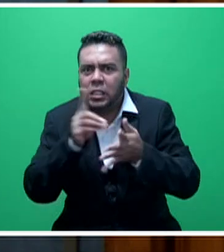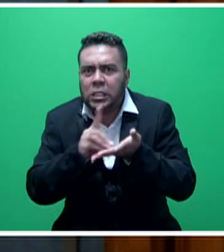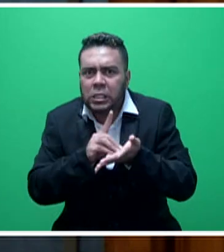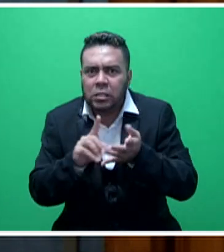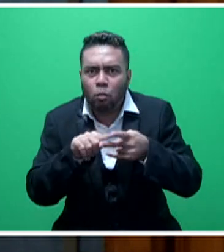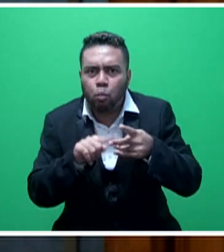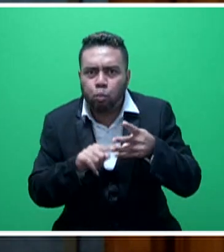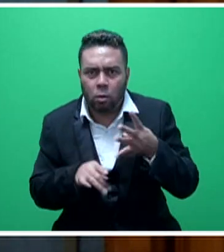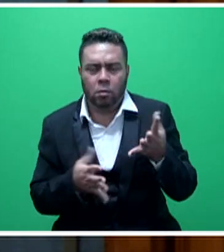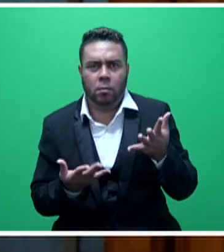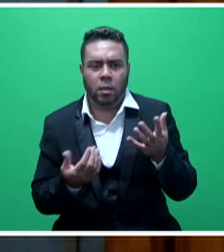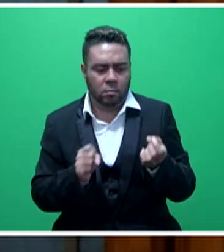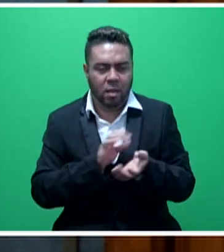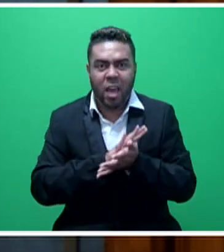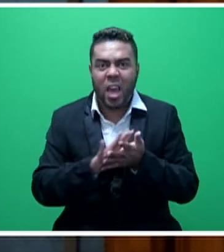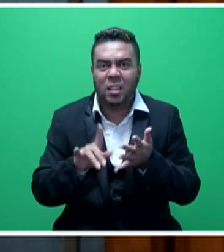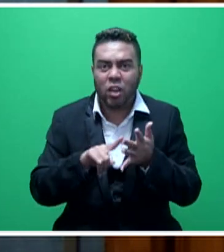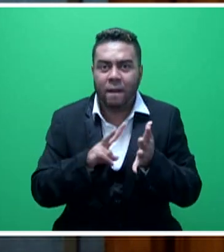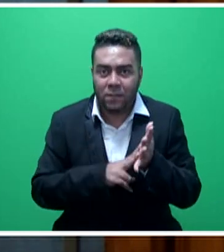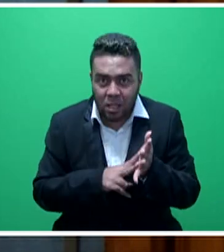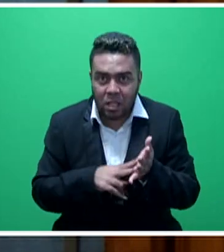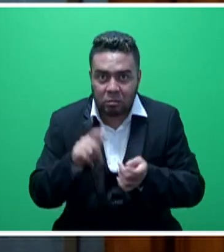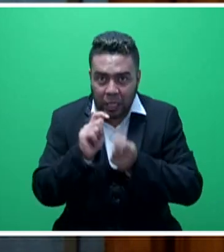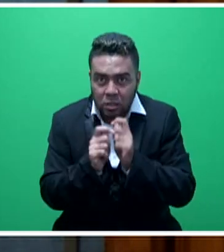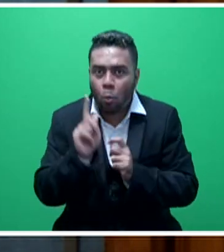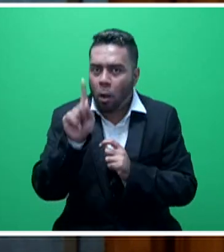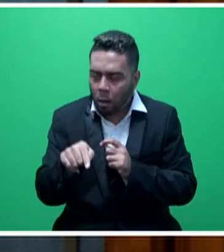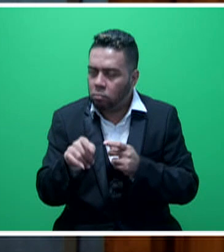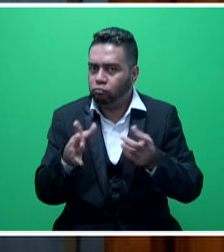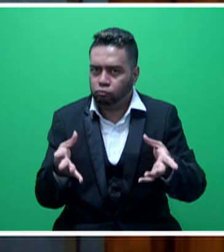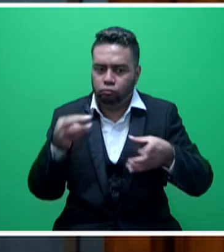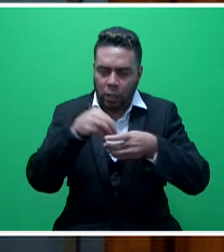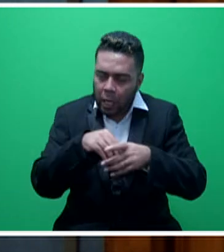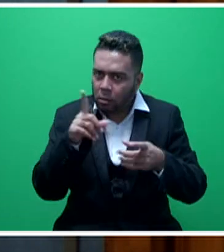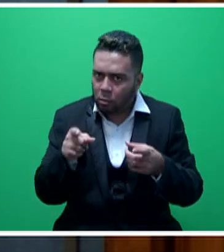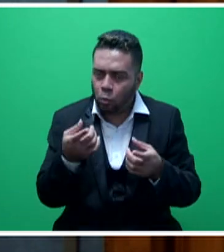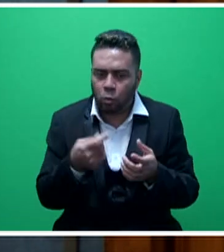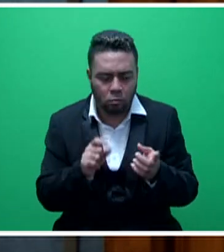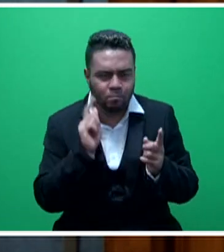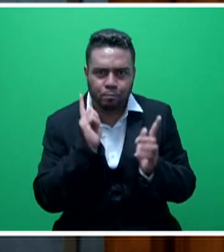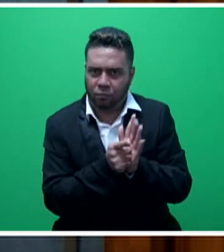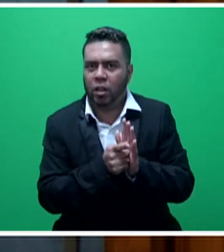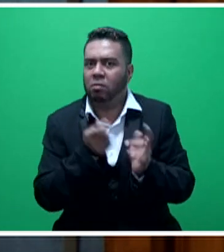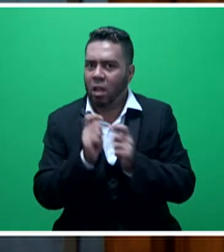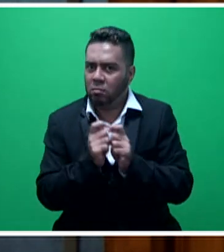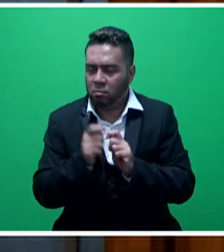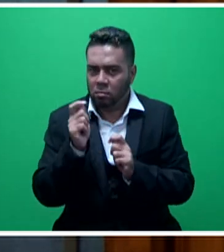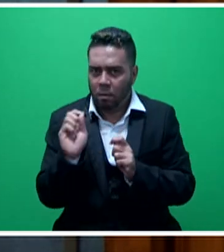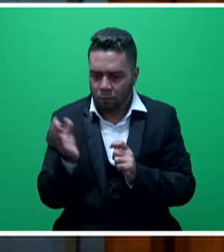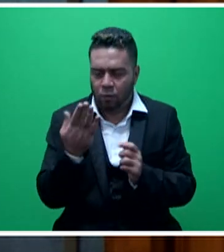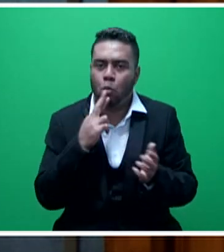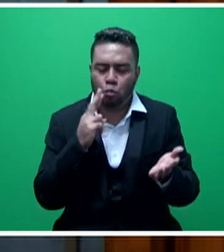rollout of new HIV rapid confirmatory testing sites algorithm with the capacity to